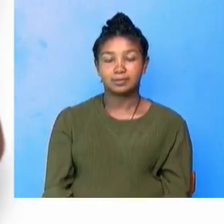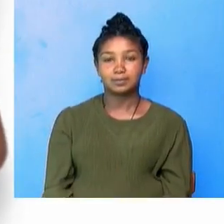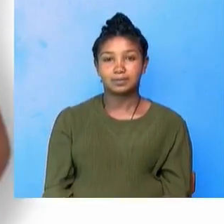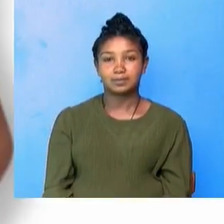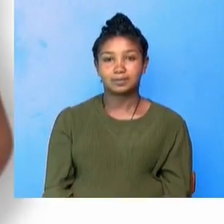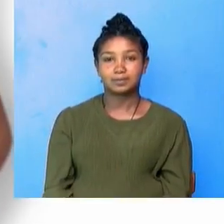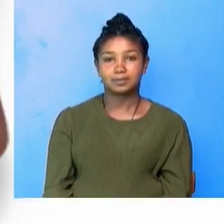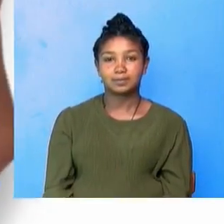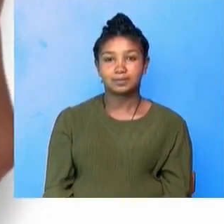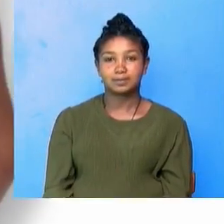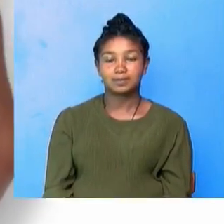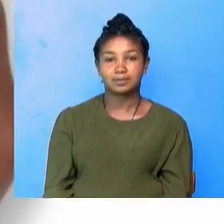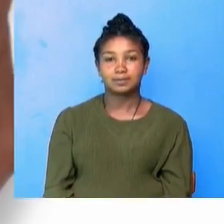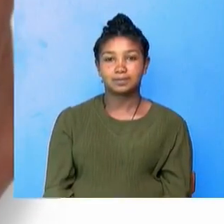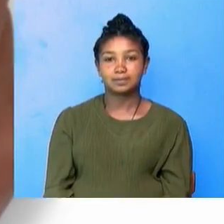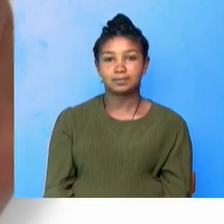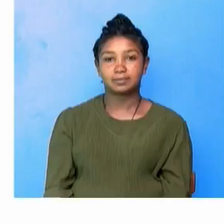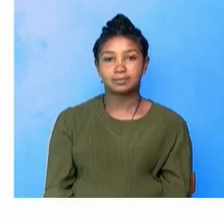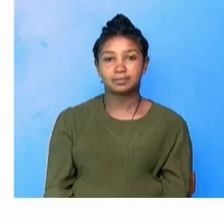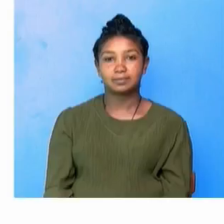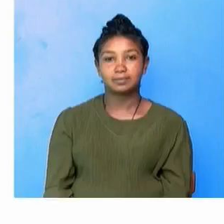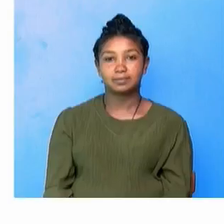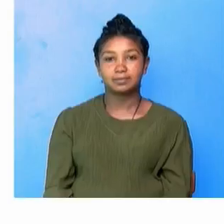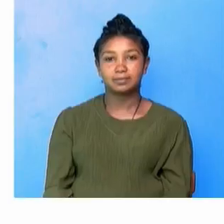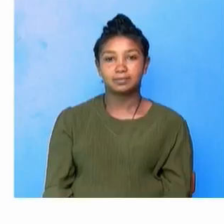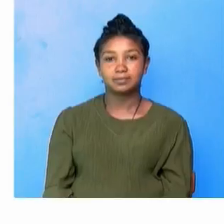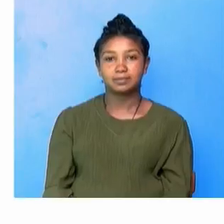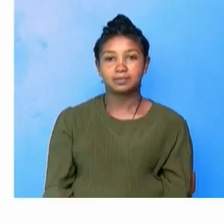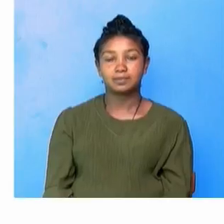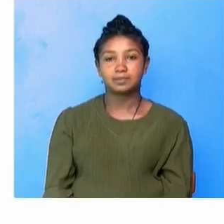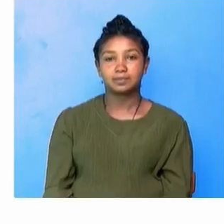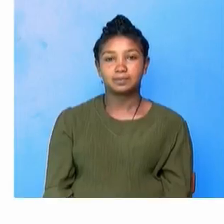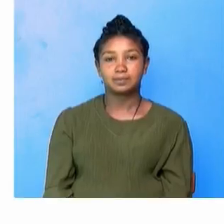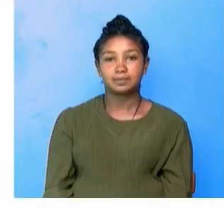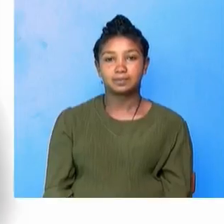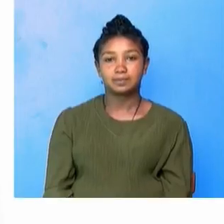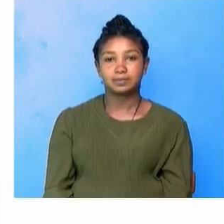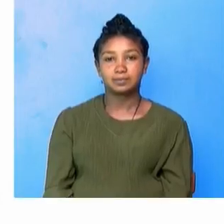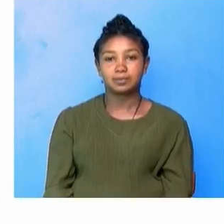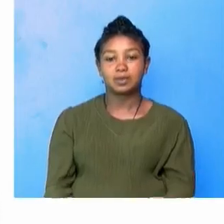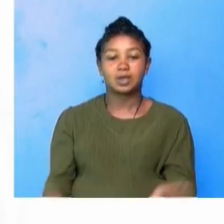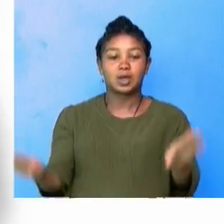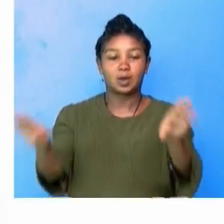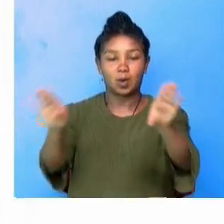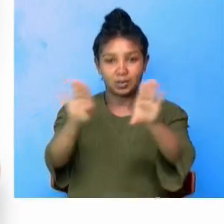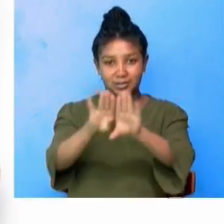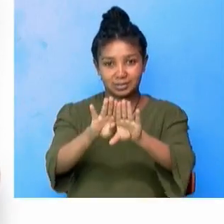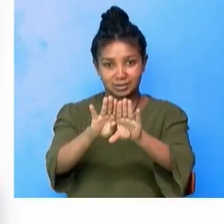close,